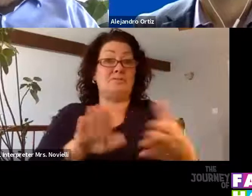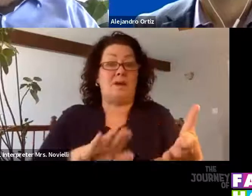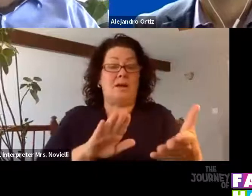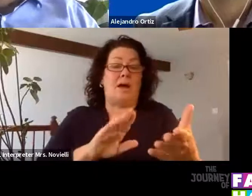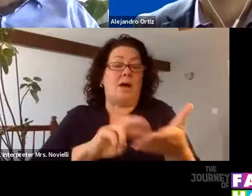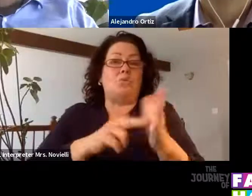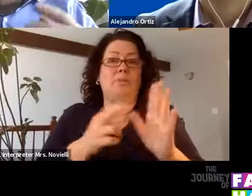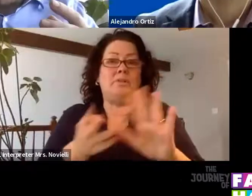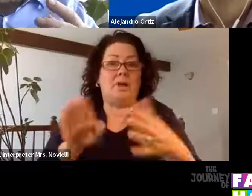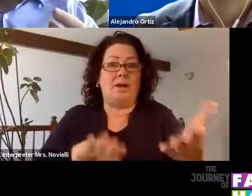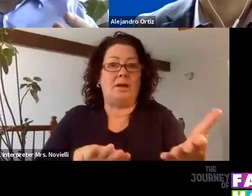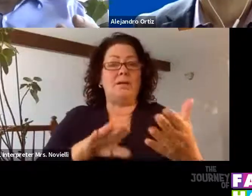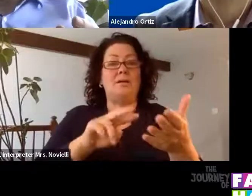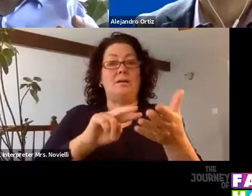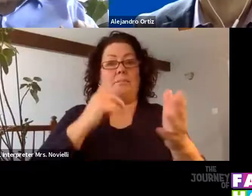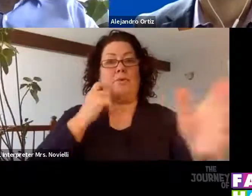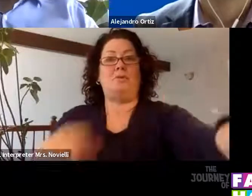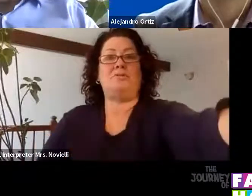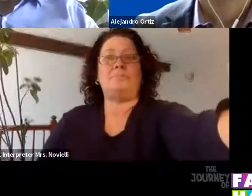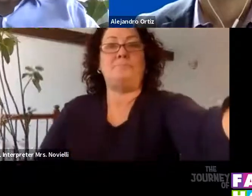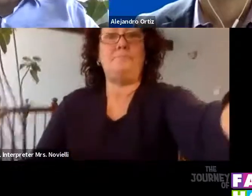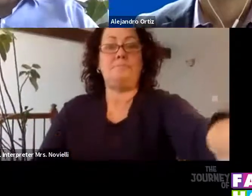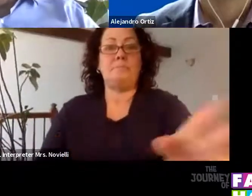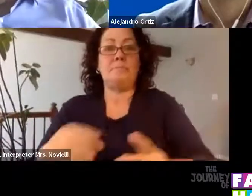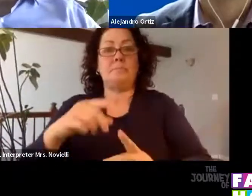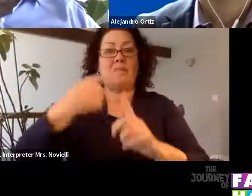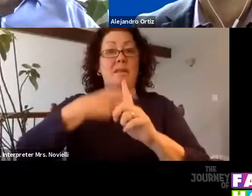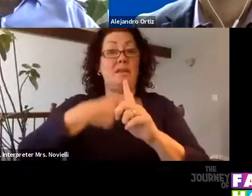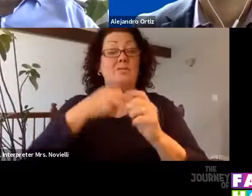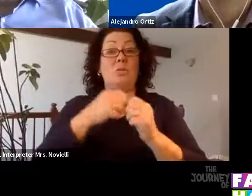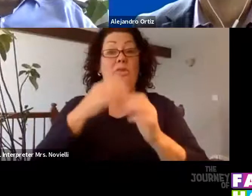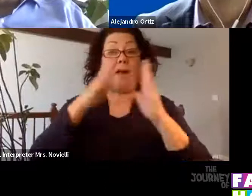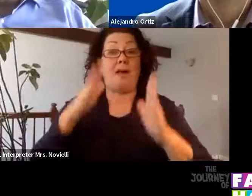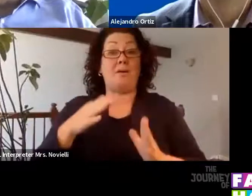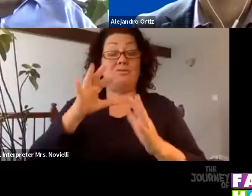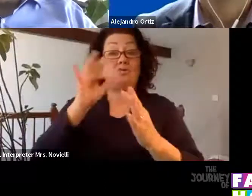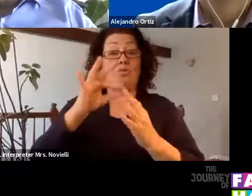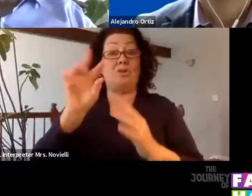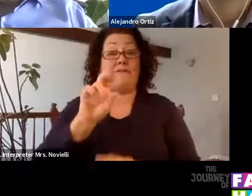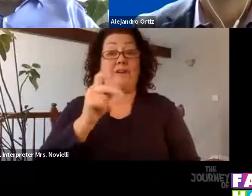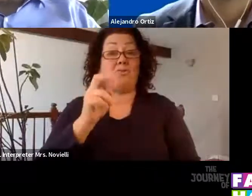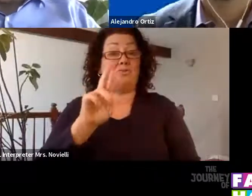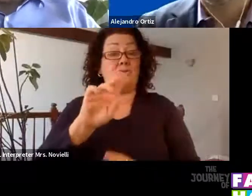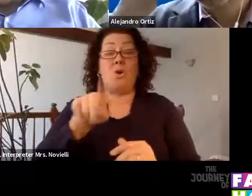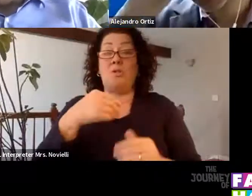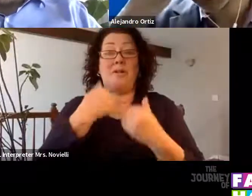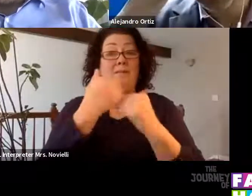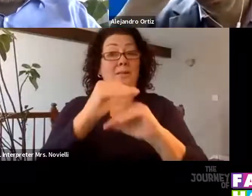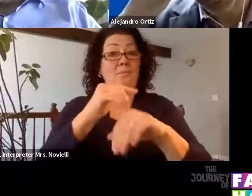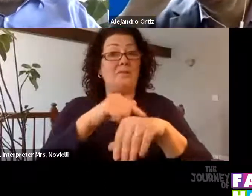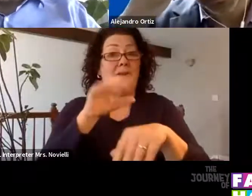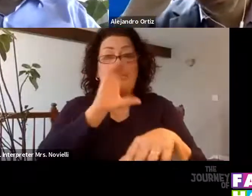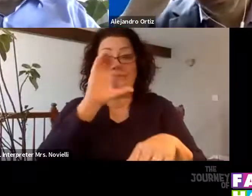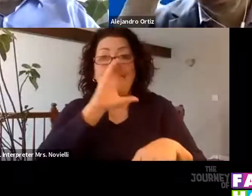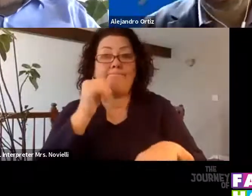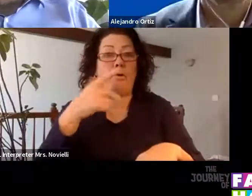way, because as we know, tenants with housing choice vouchers only have a certain amount of time to find an apartment, right,